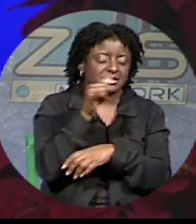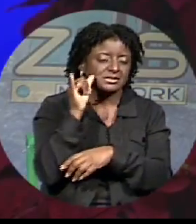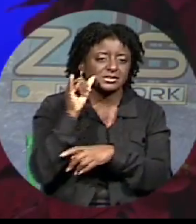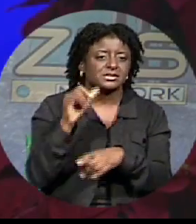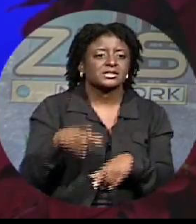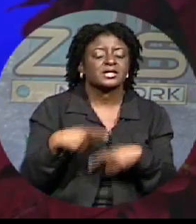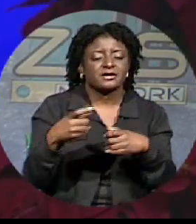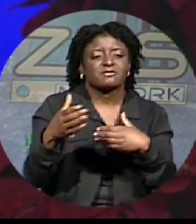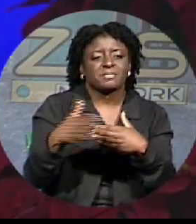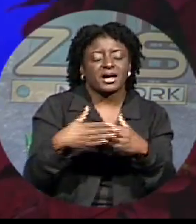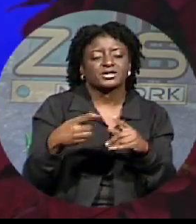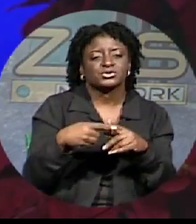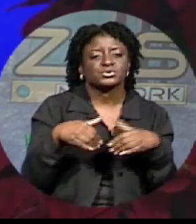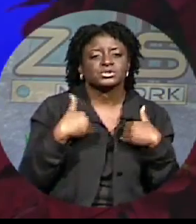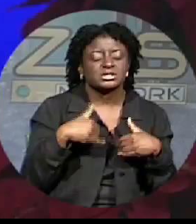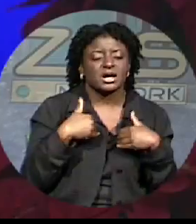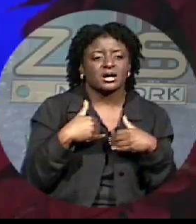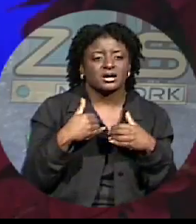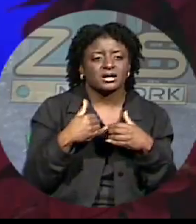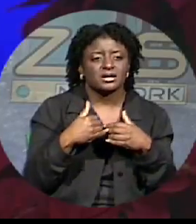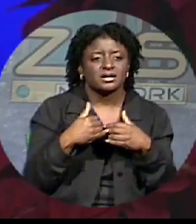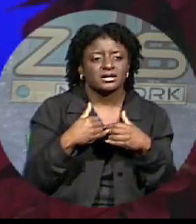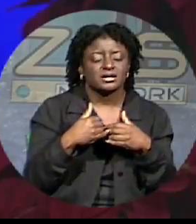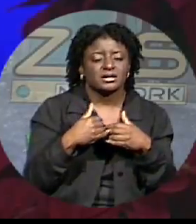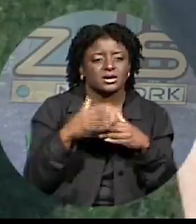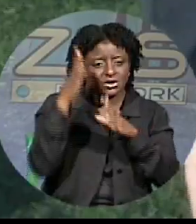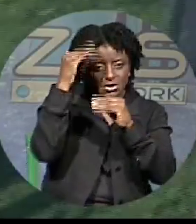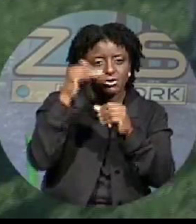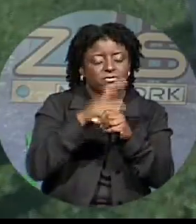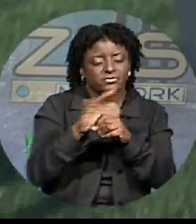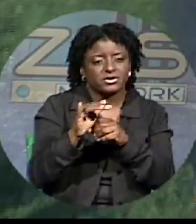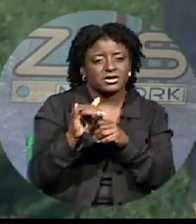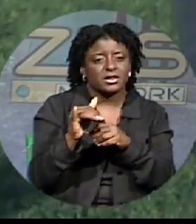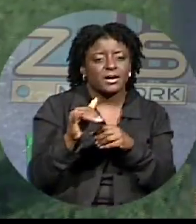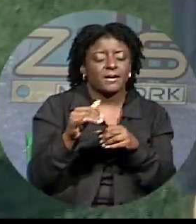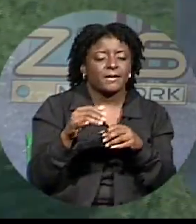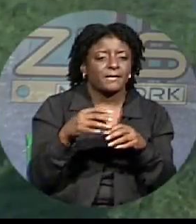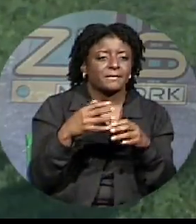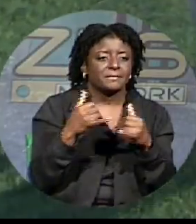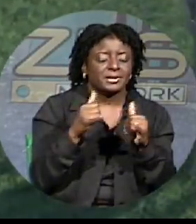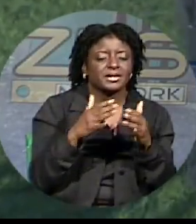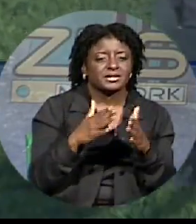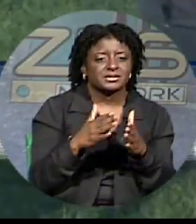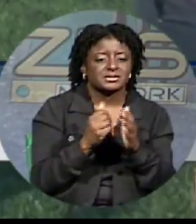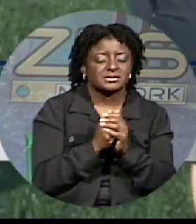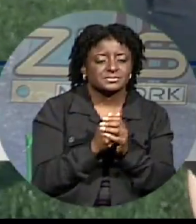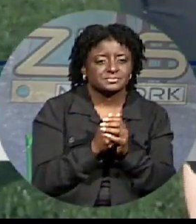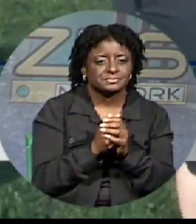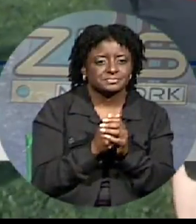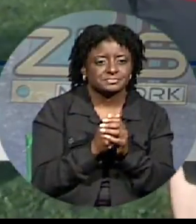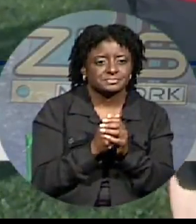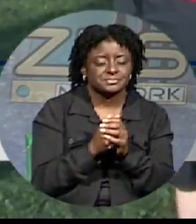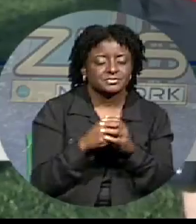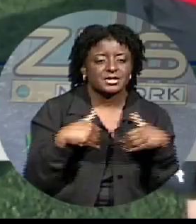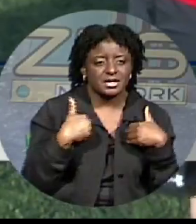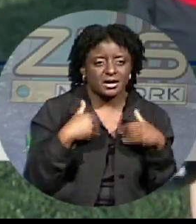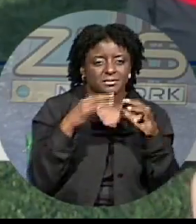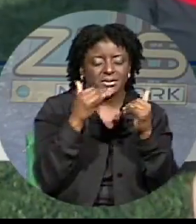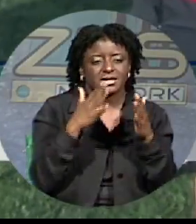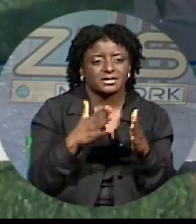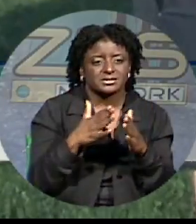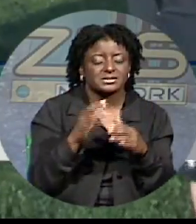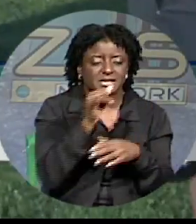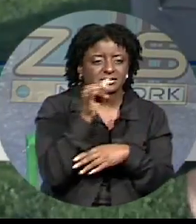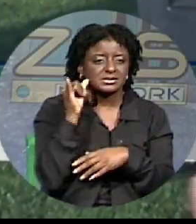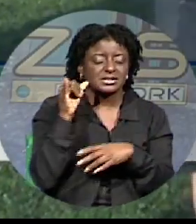Bahamian football players. Julian Gibson has the story. Western Kentucky and Central Michigan football players yesterday conducted